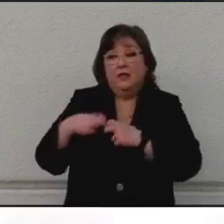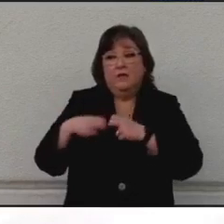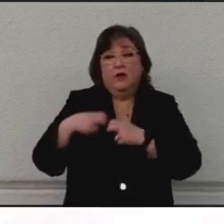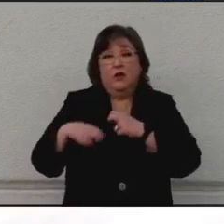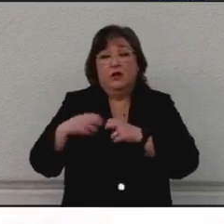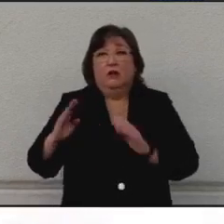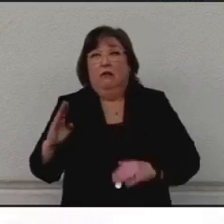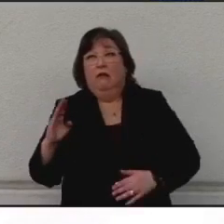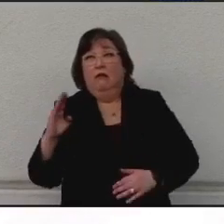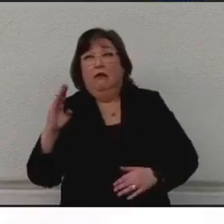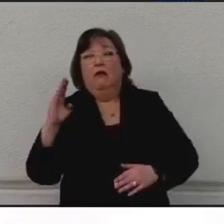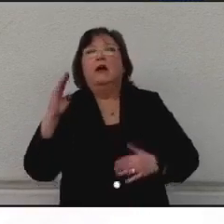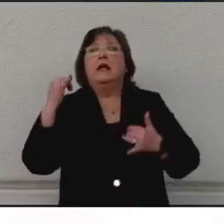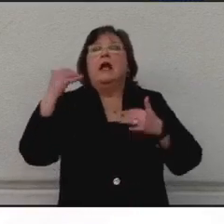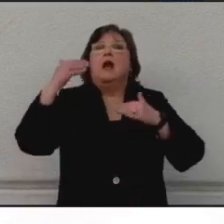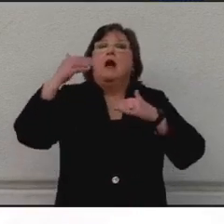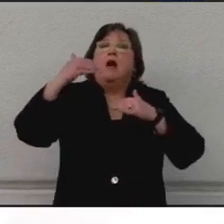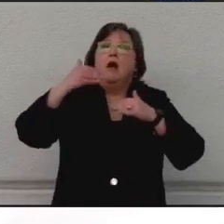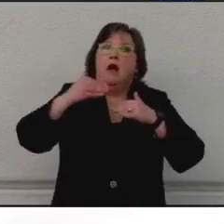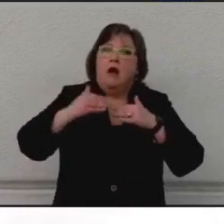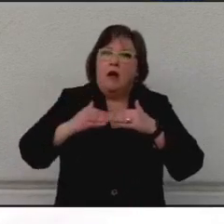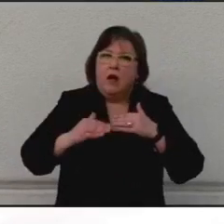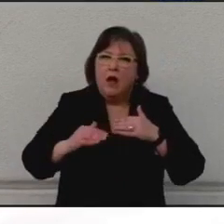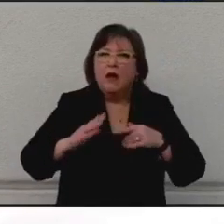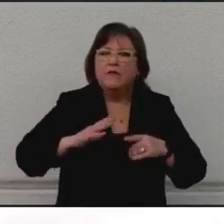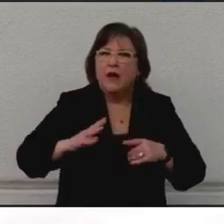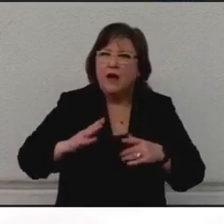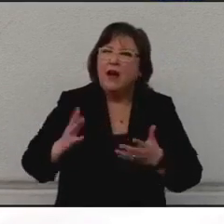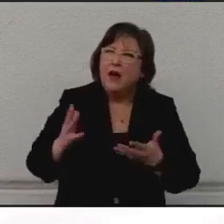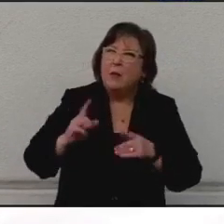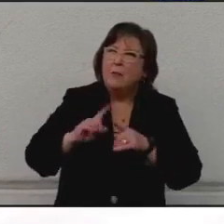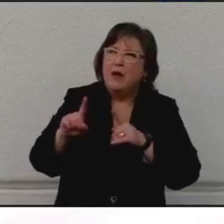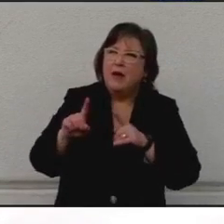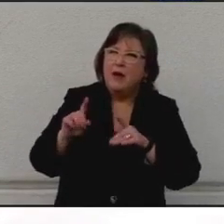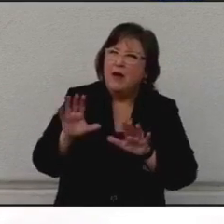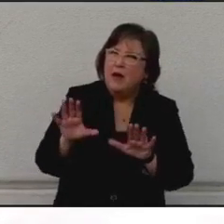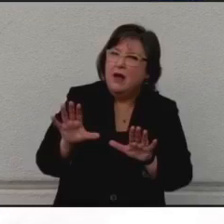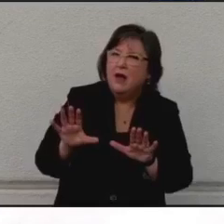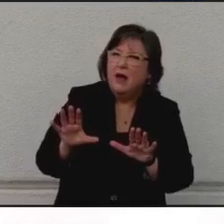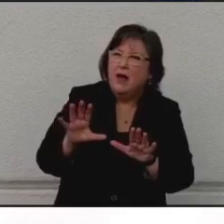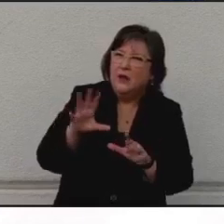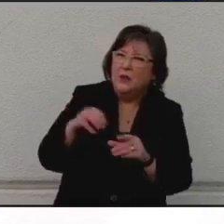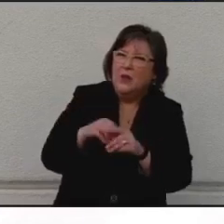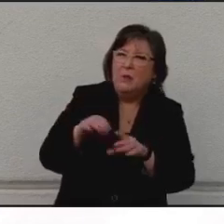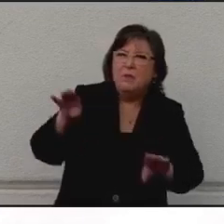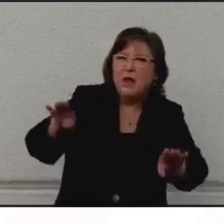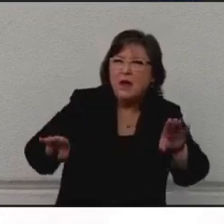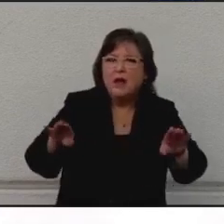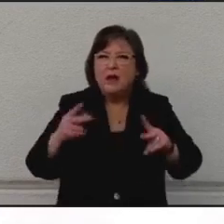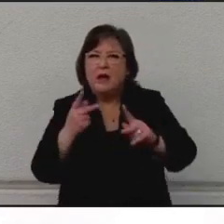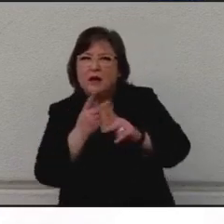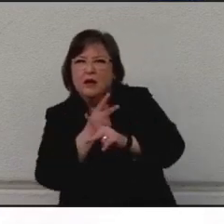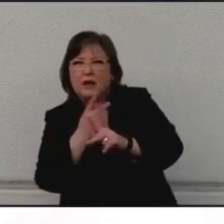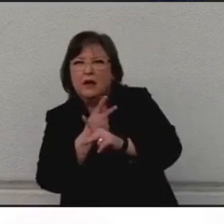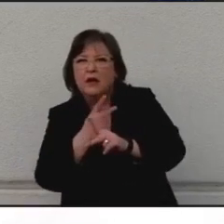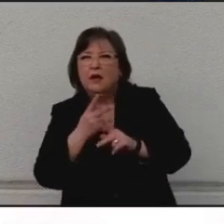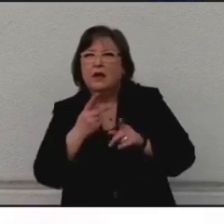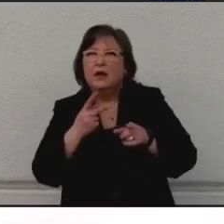I can't tell you when there, as to when there will be enough of the